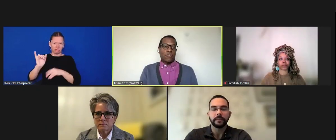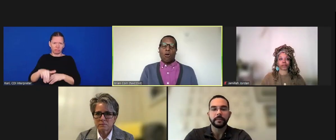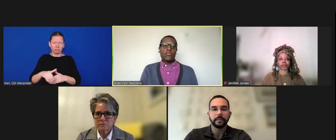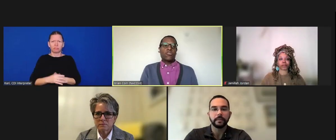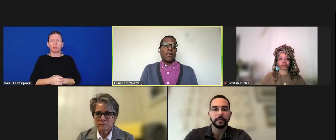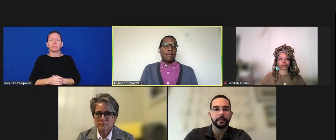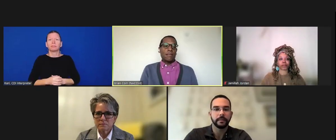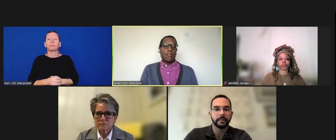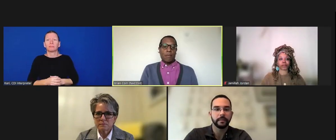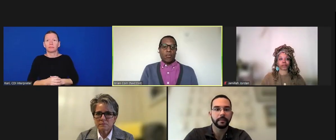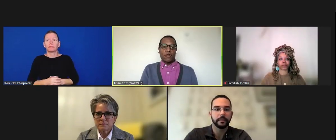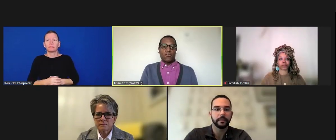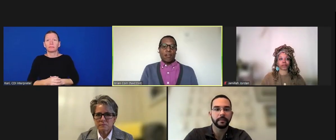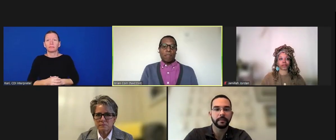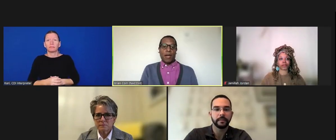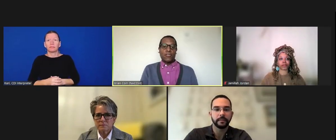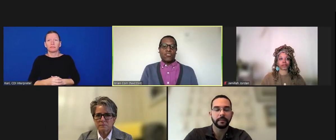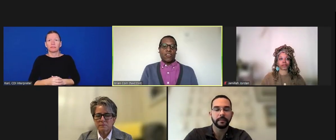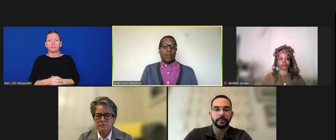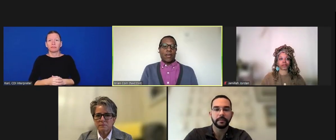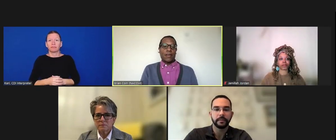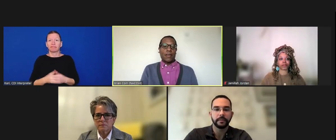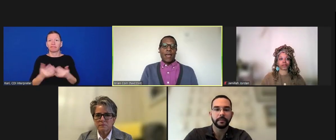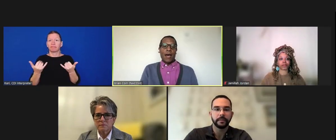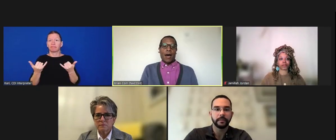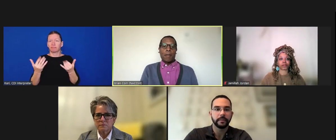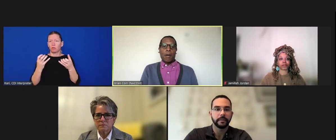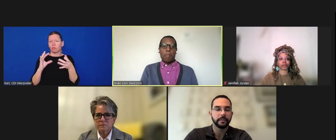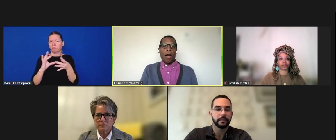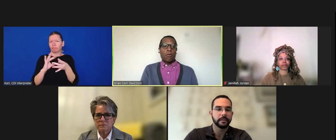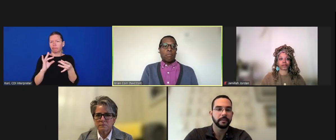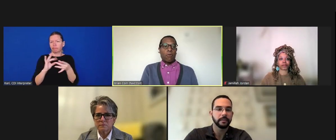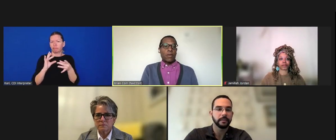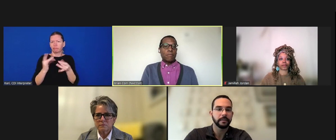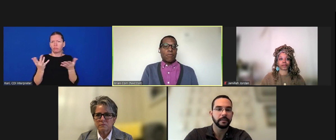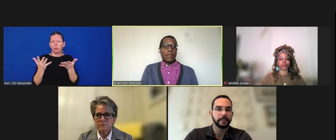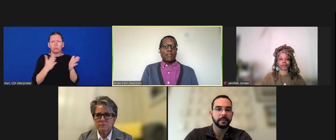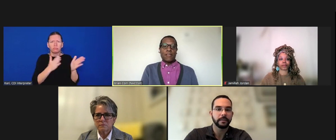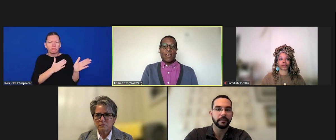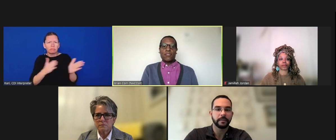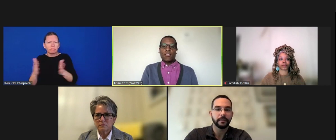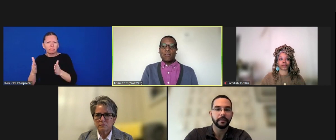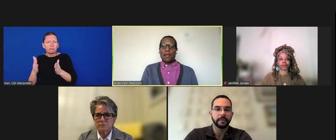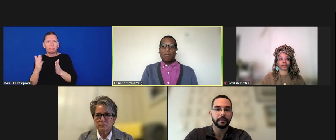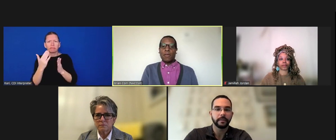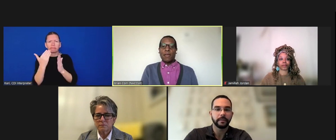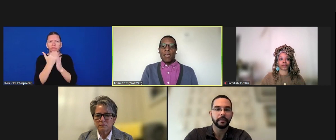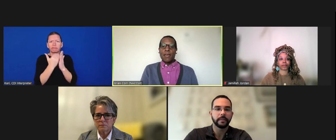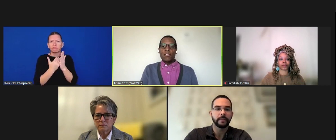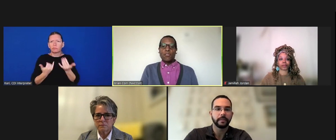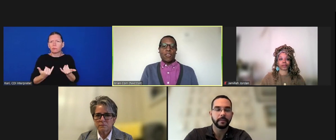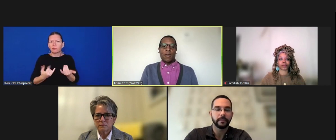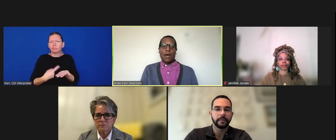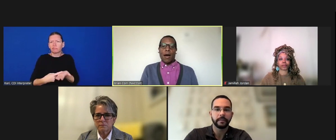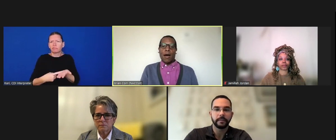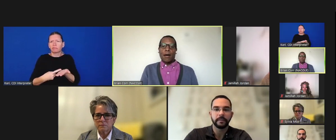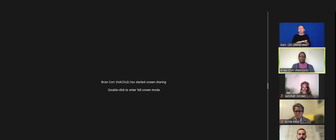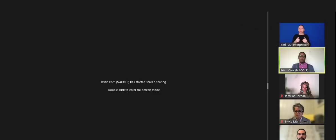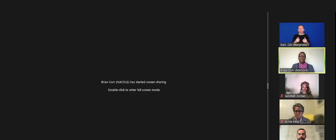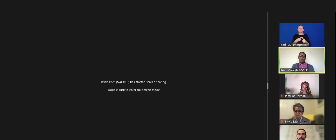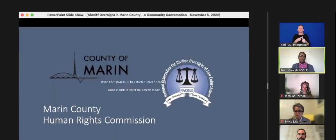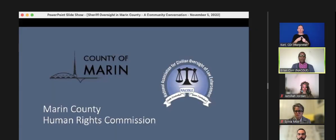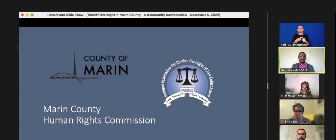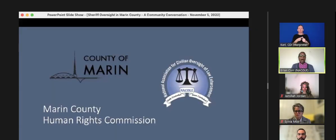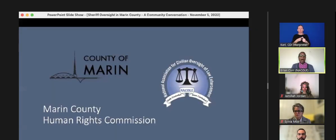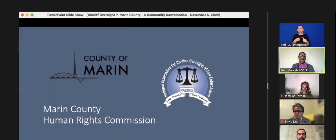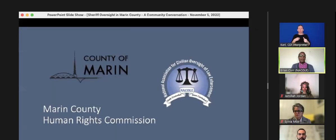then i'll just launch in so i'm going to start by sharing a powerpoint presentation that i'll be using um